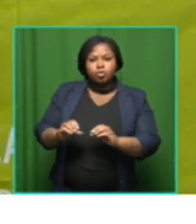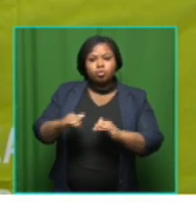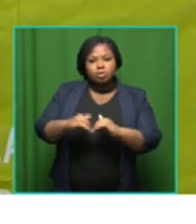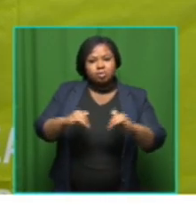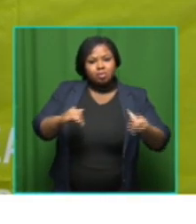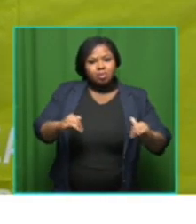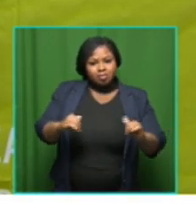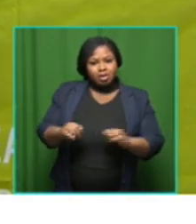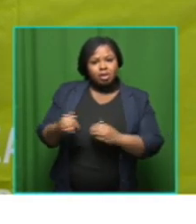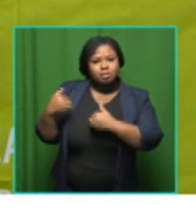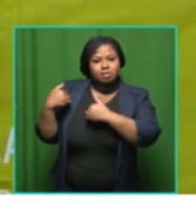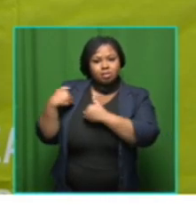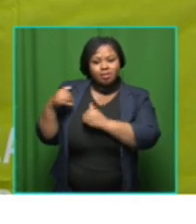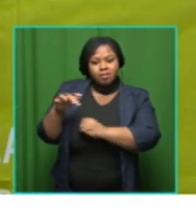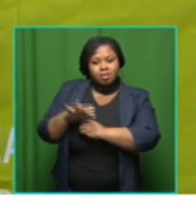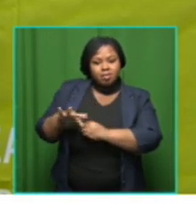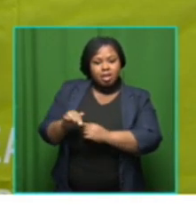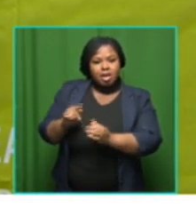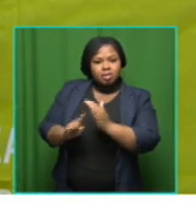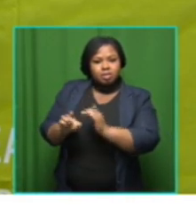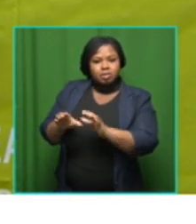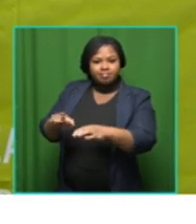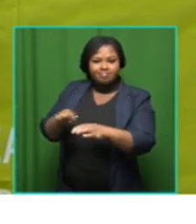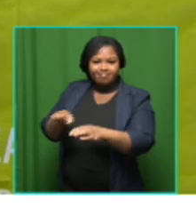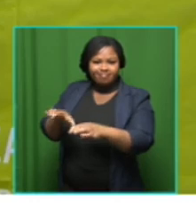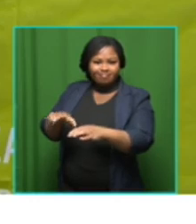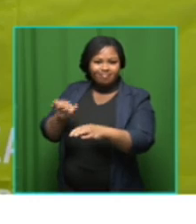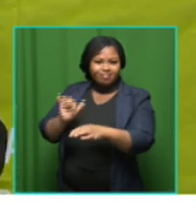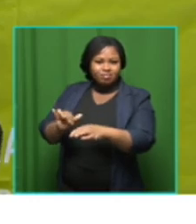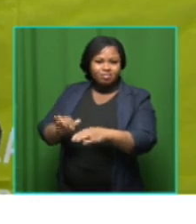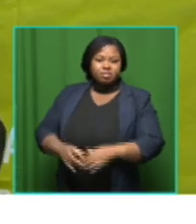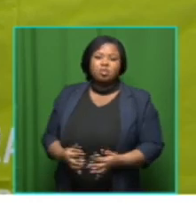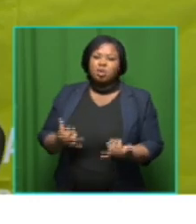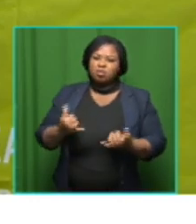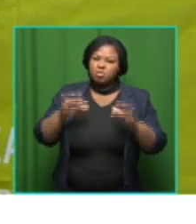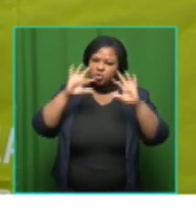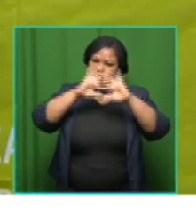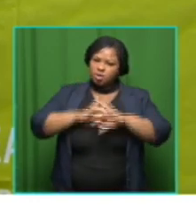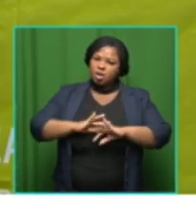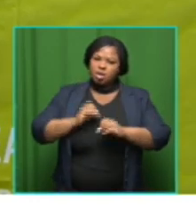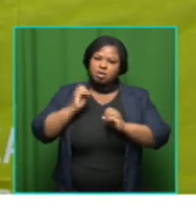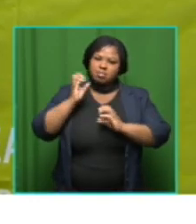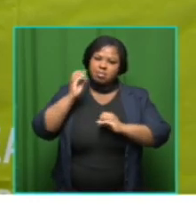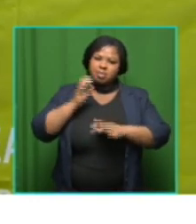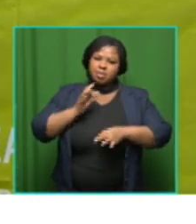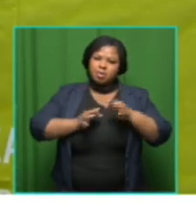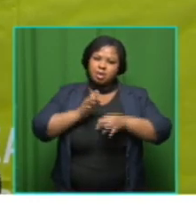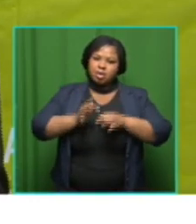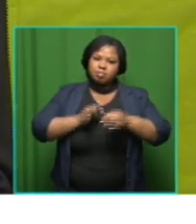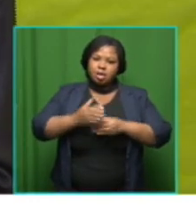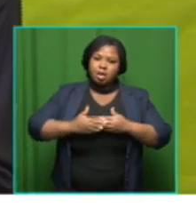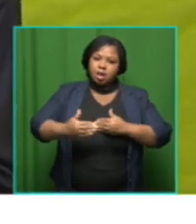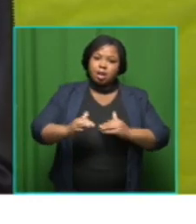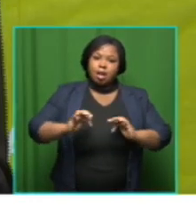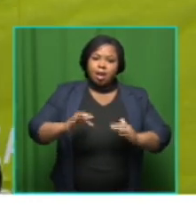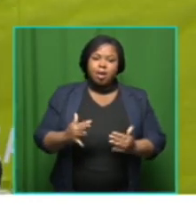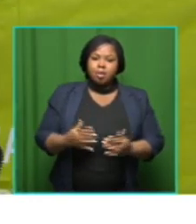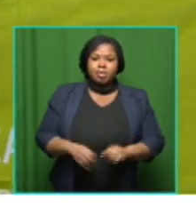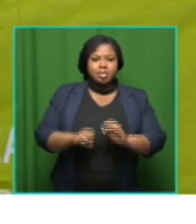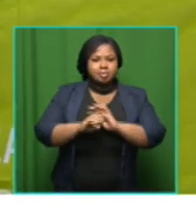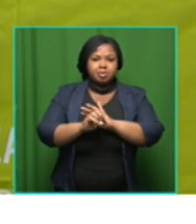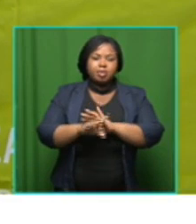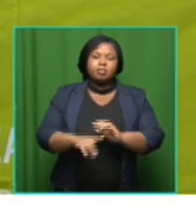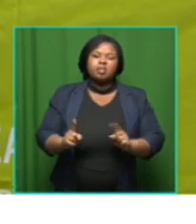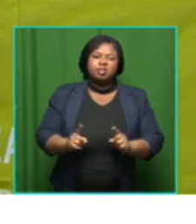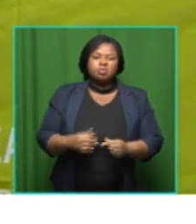So we'll be getting reports tonight how far they are going. We're not necessarily going to be reporting that to the media, but